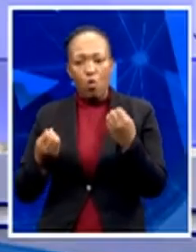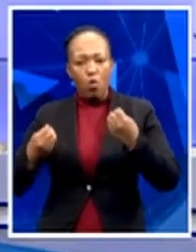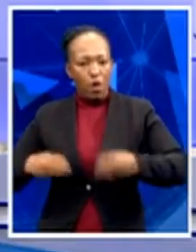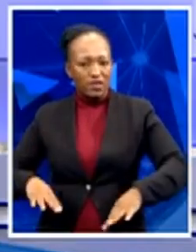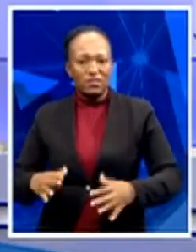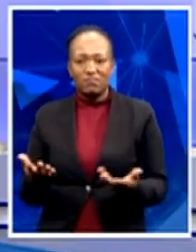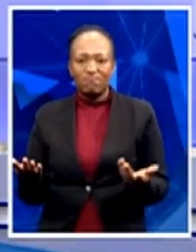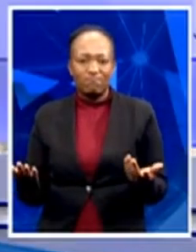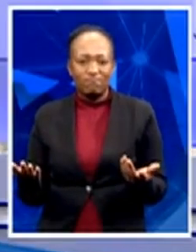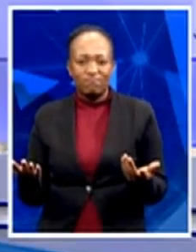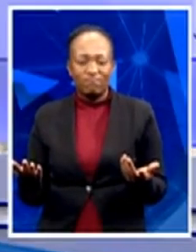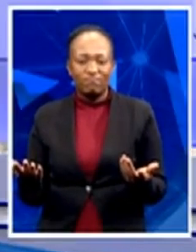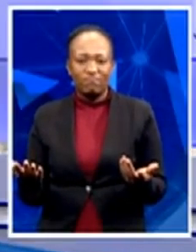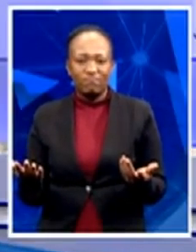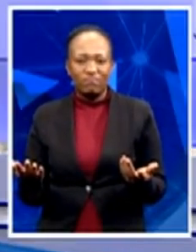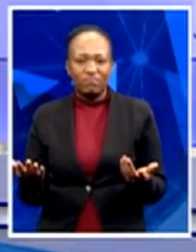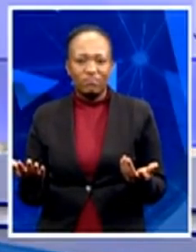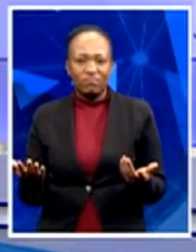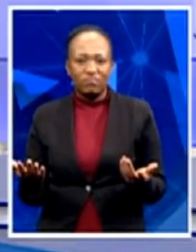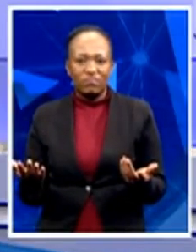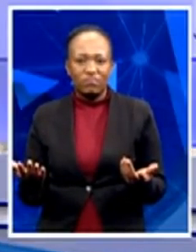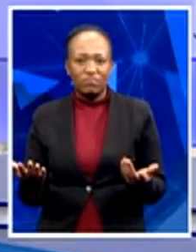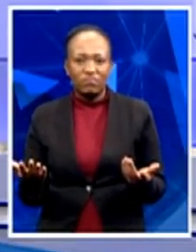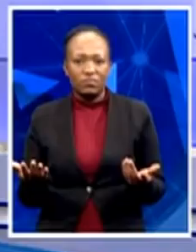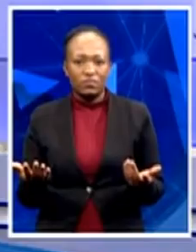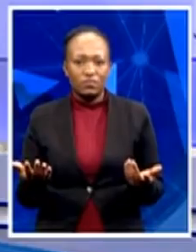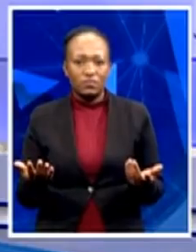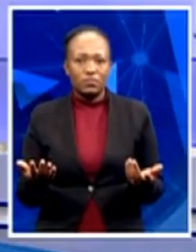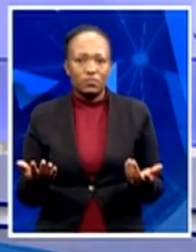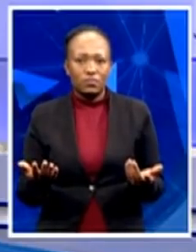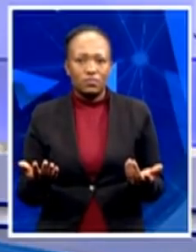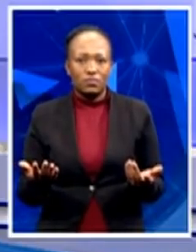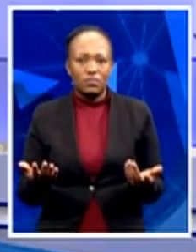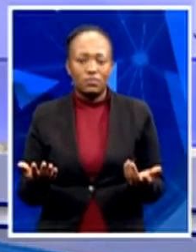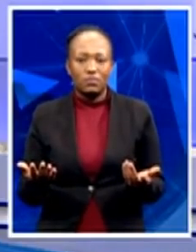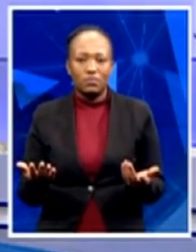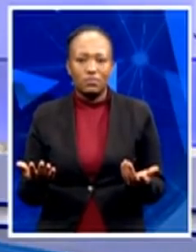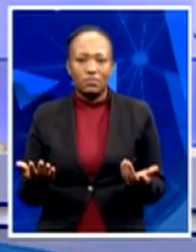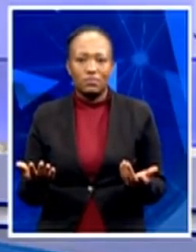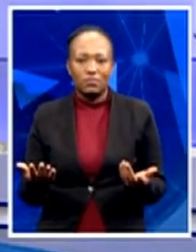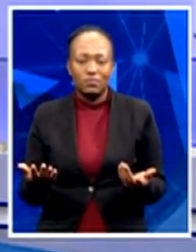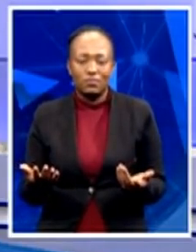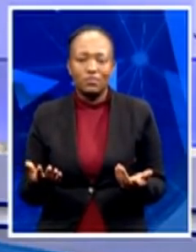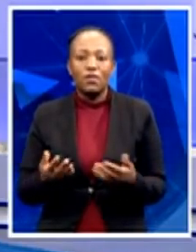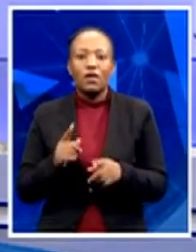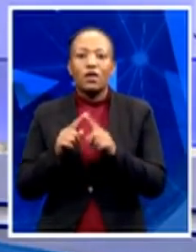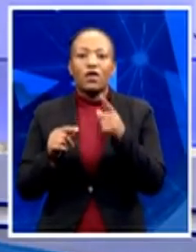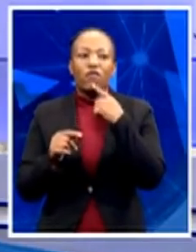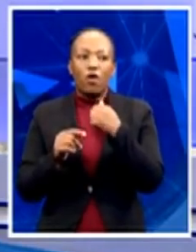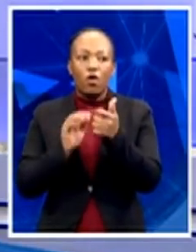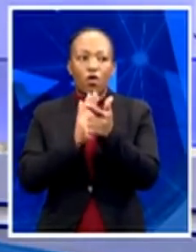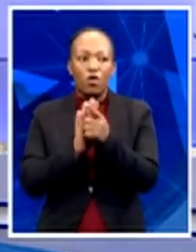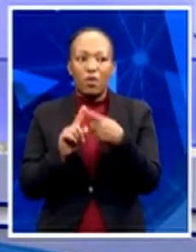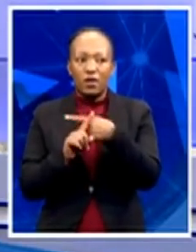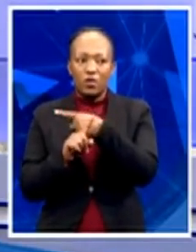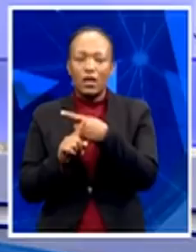what do they call it? Fruitless spending or irregular spending. But that conversation will continue. More